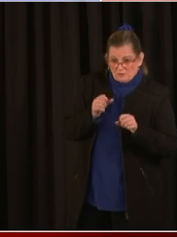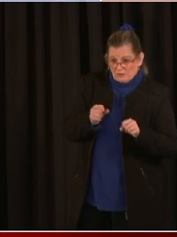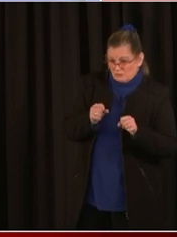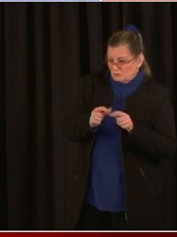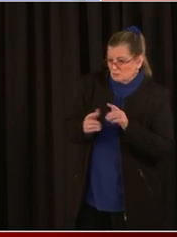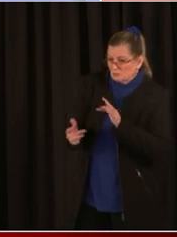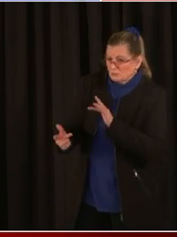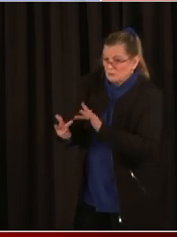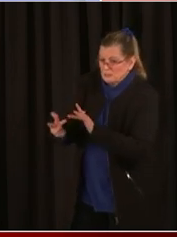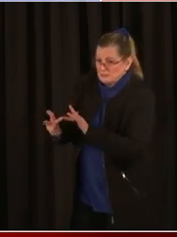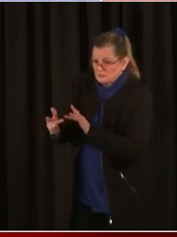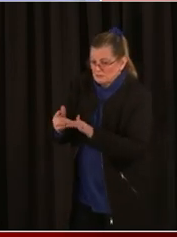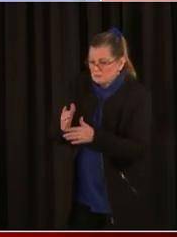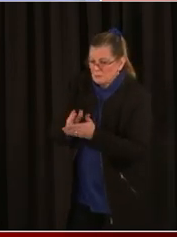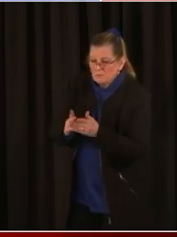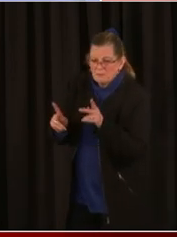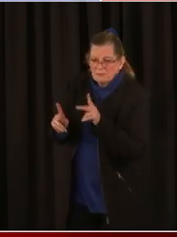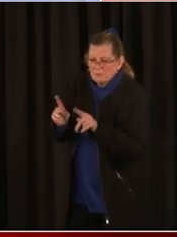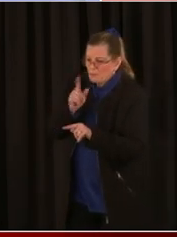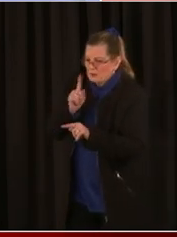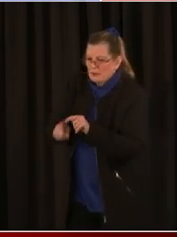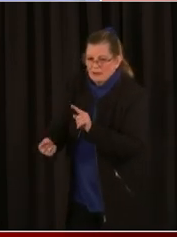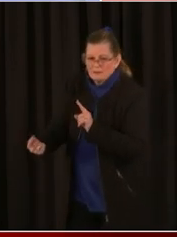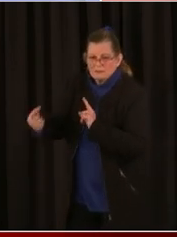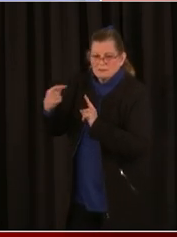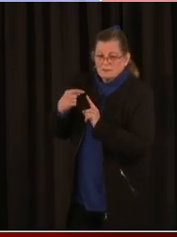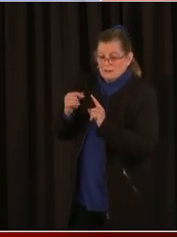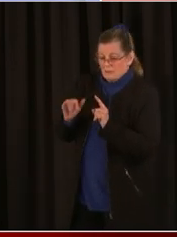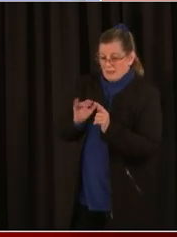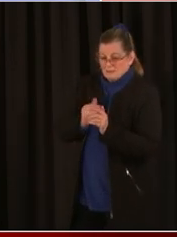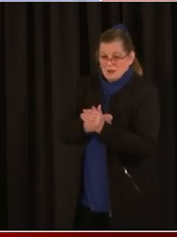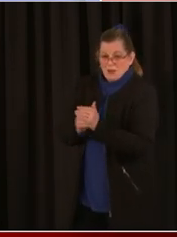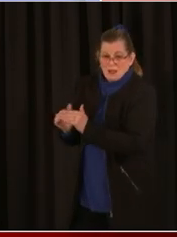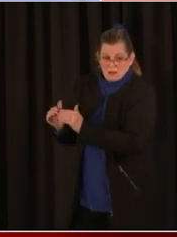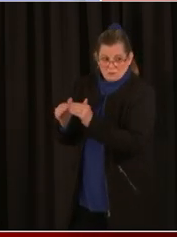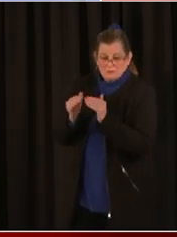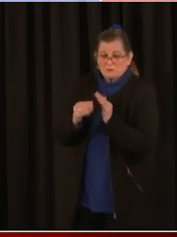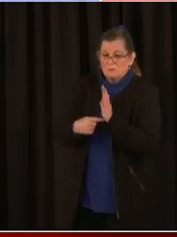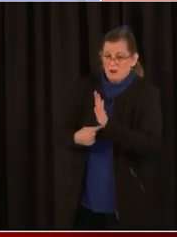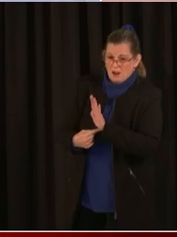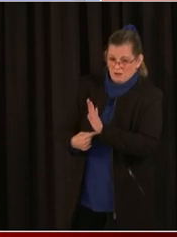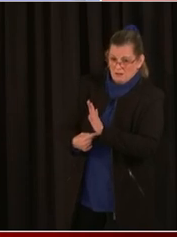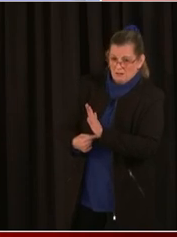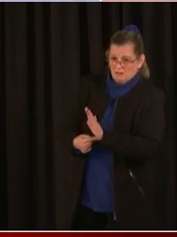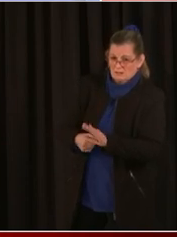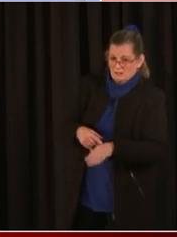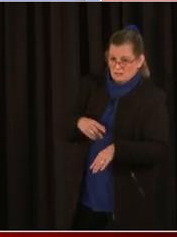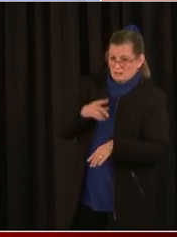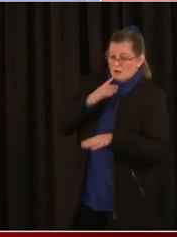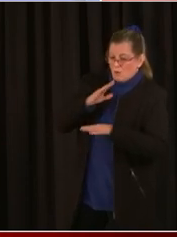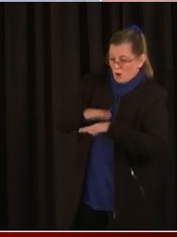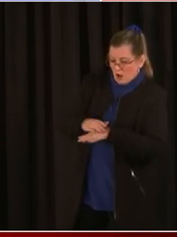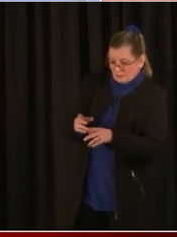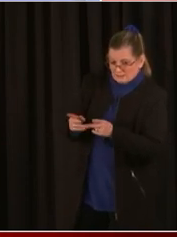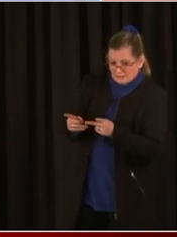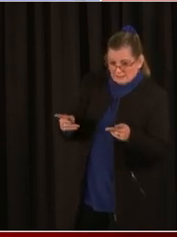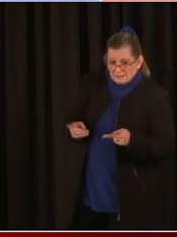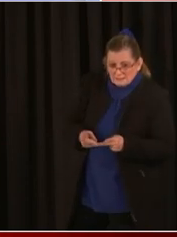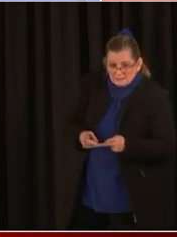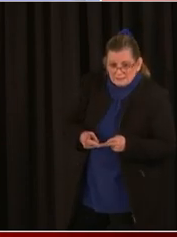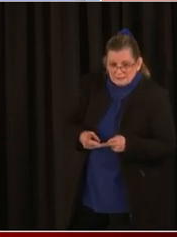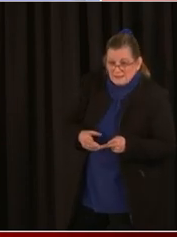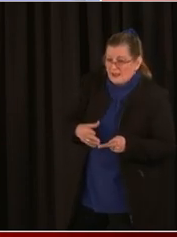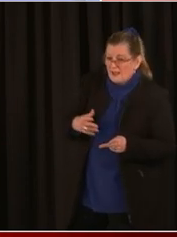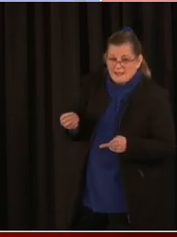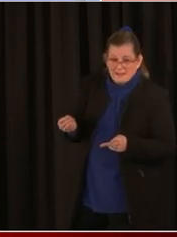vulnerable populations is part of our equity model. The fact that we are actually doing on-site vaccinations in senior